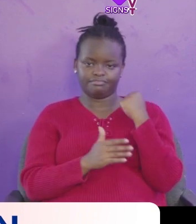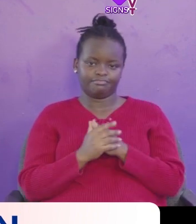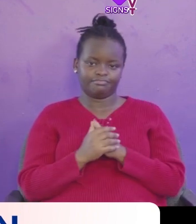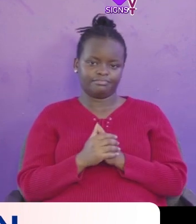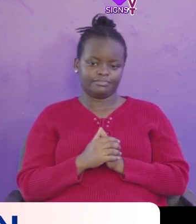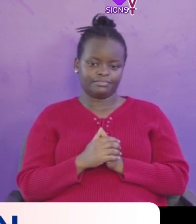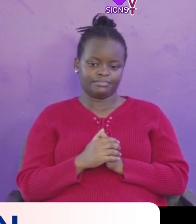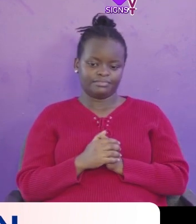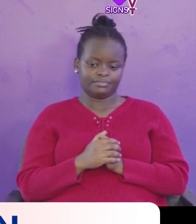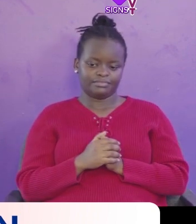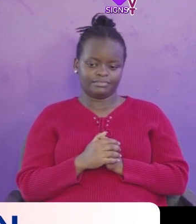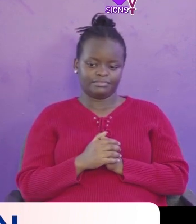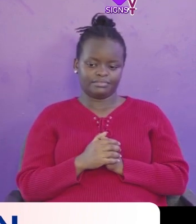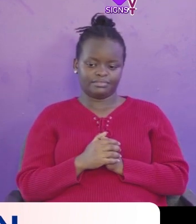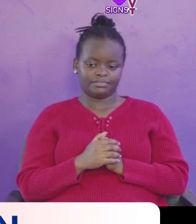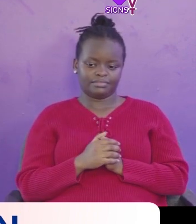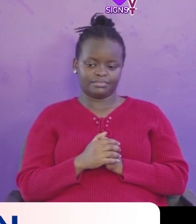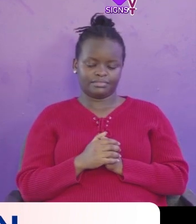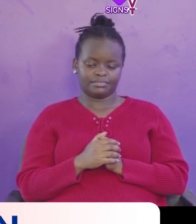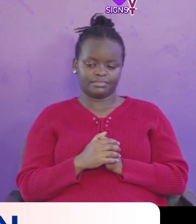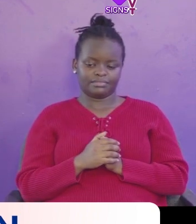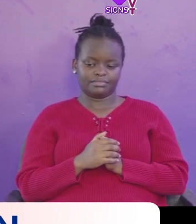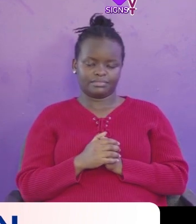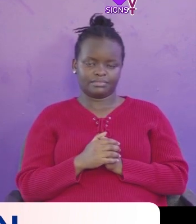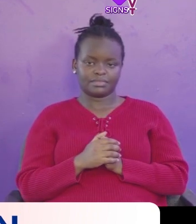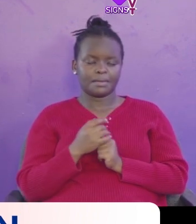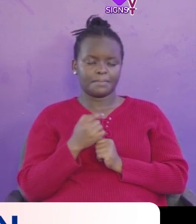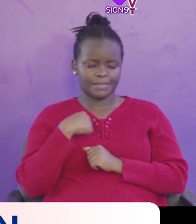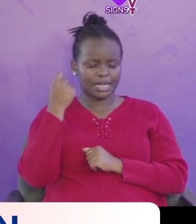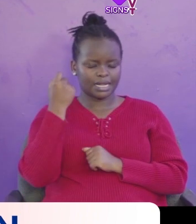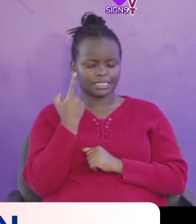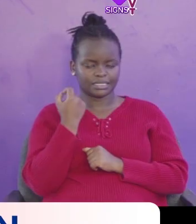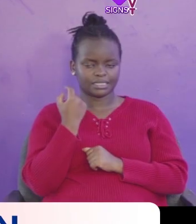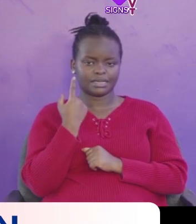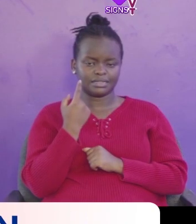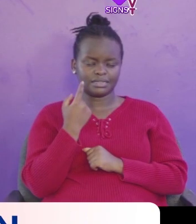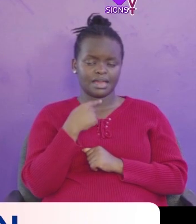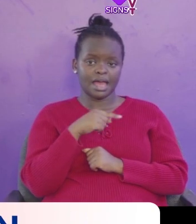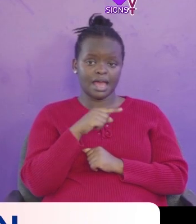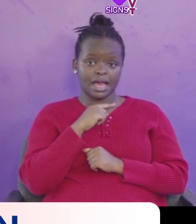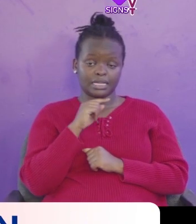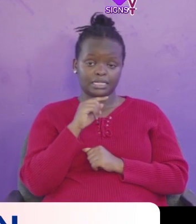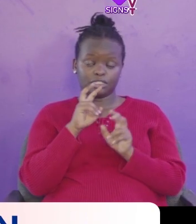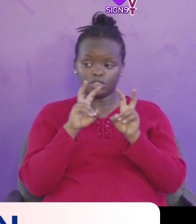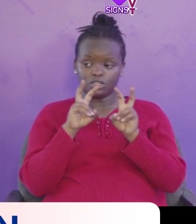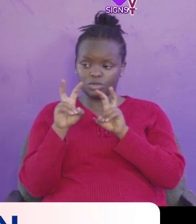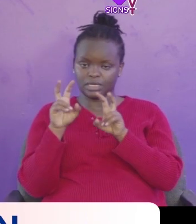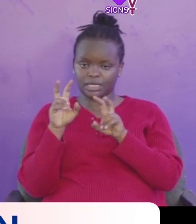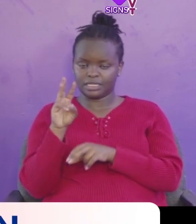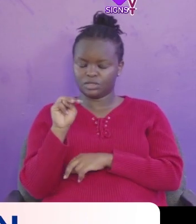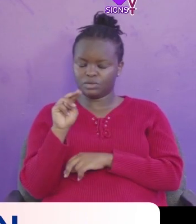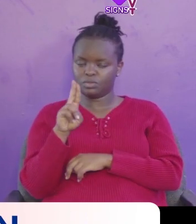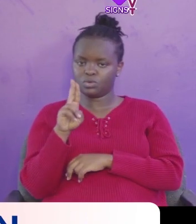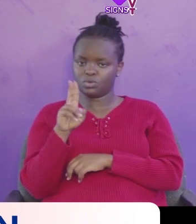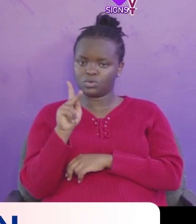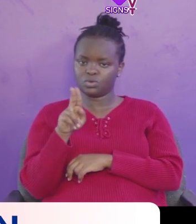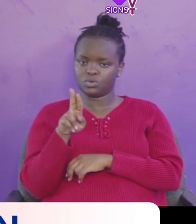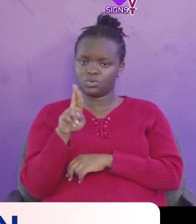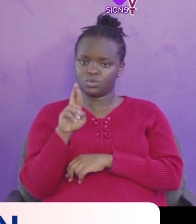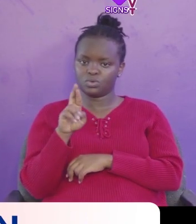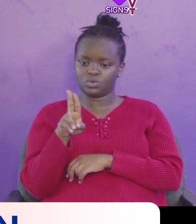That's okay. Yes. I get you. So we are actually looking at Mukuru in